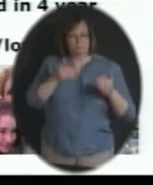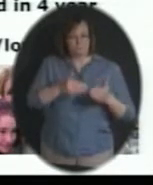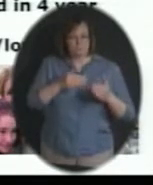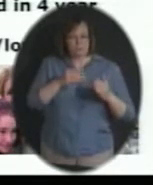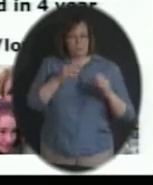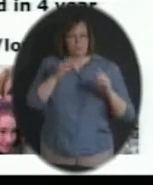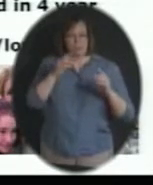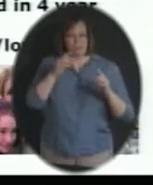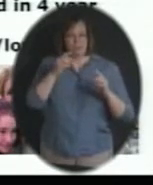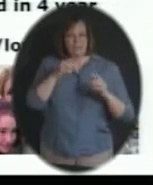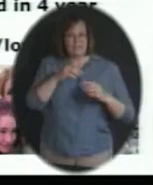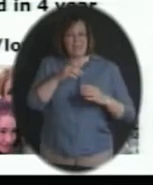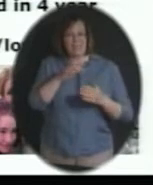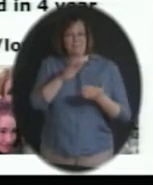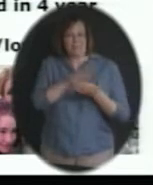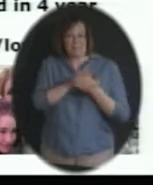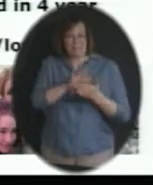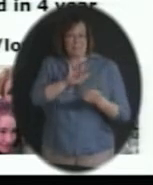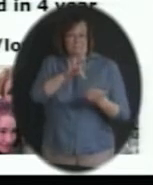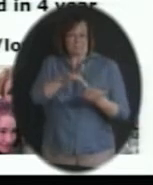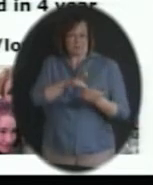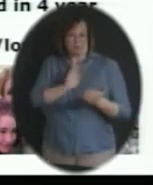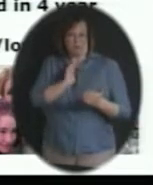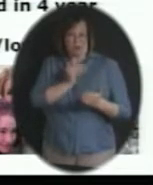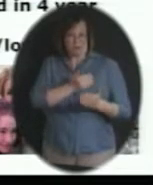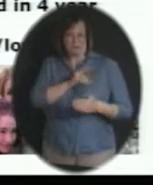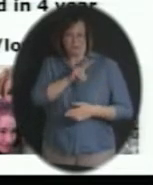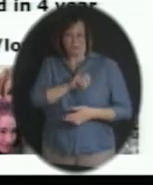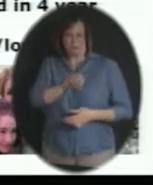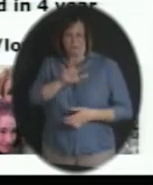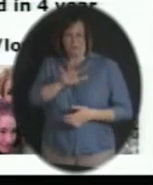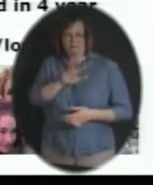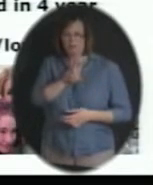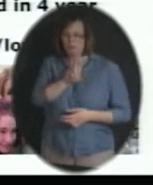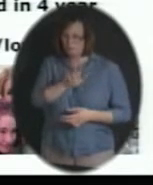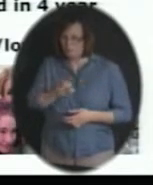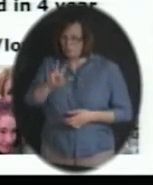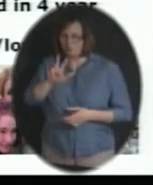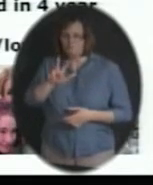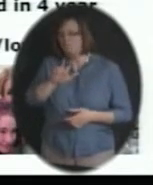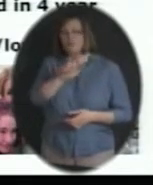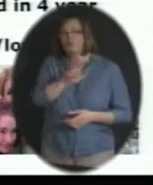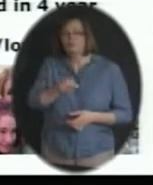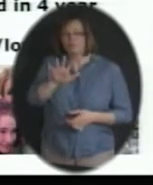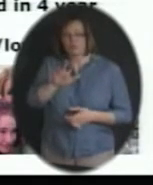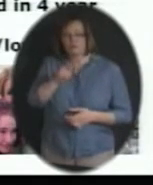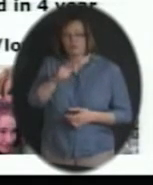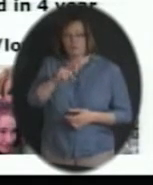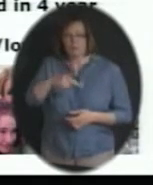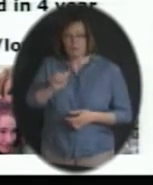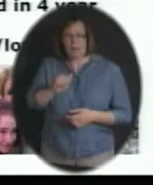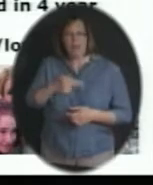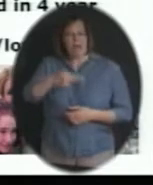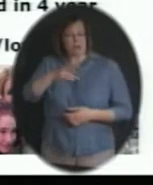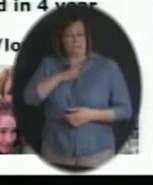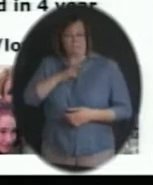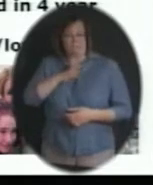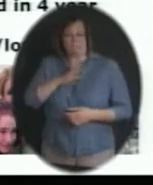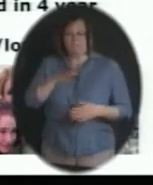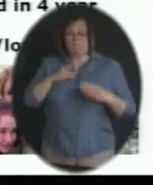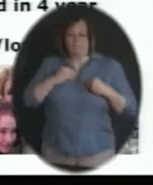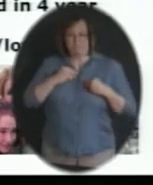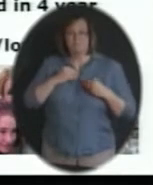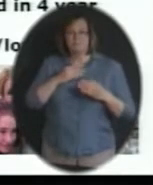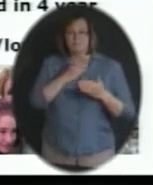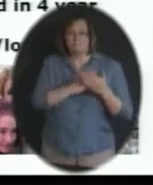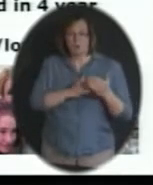students in the academic middle, and for us that's roughly a 2.5 to a 3.5 grade point average. Higher is fine. And